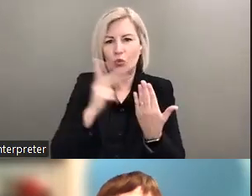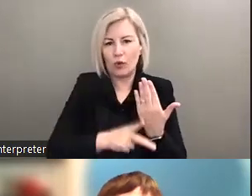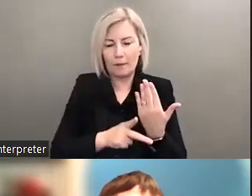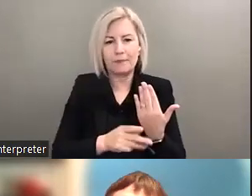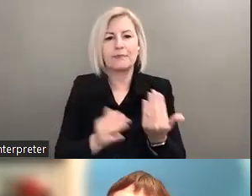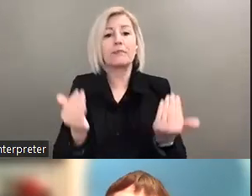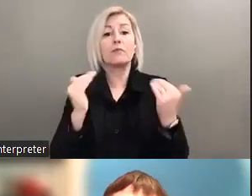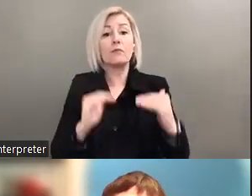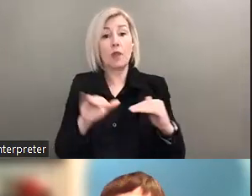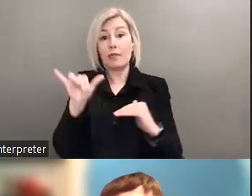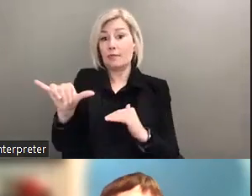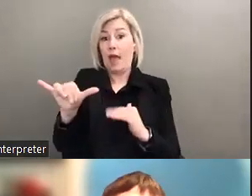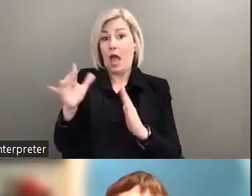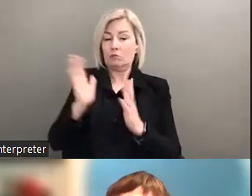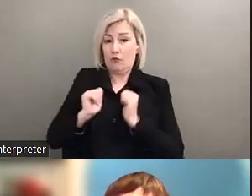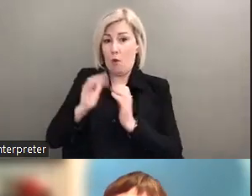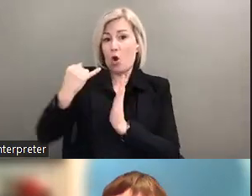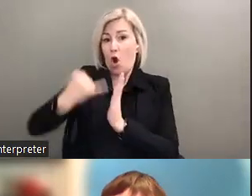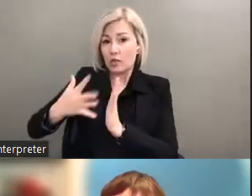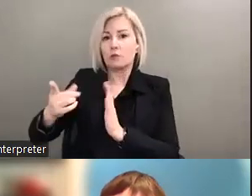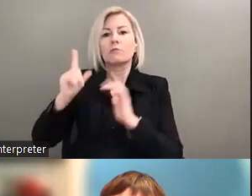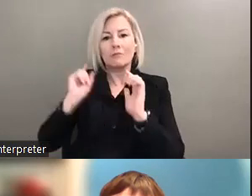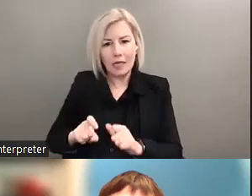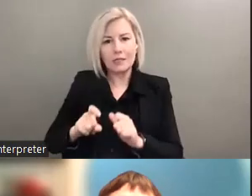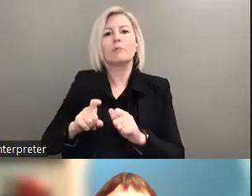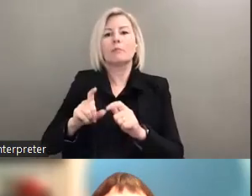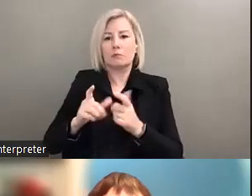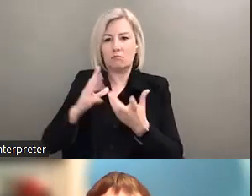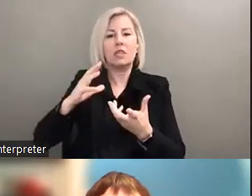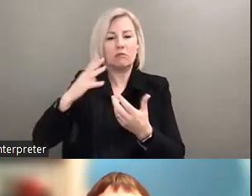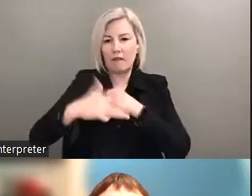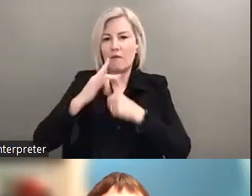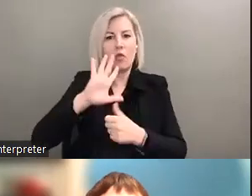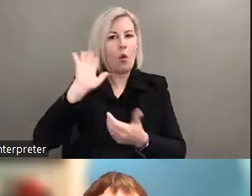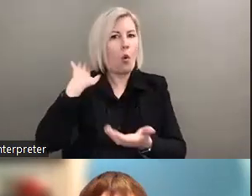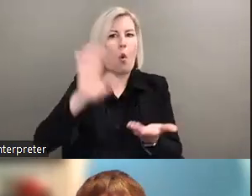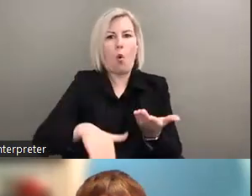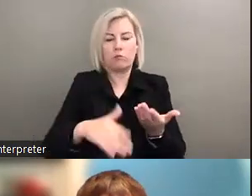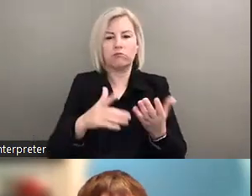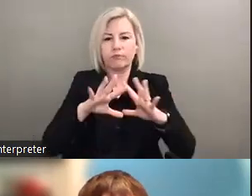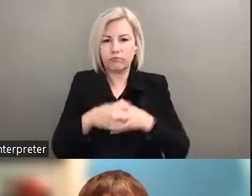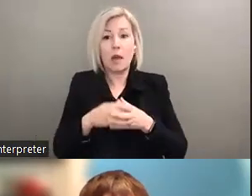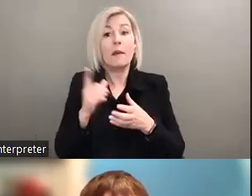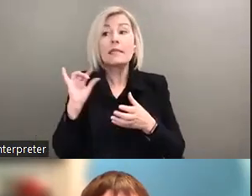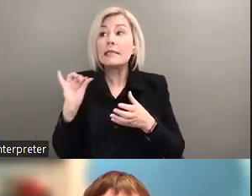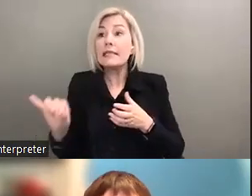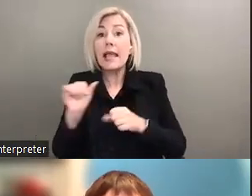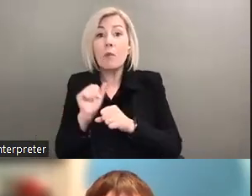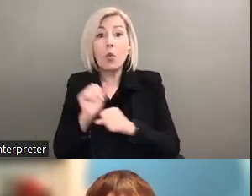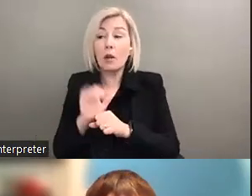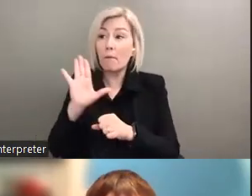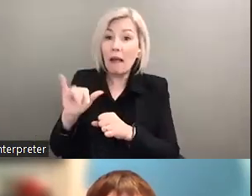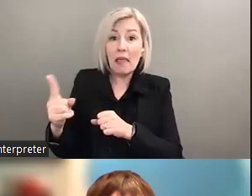same artist must be proposed for the entire consortium, but it doesn't need to be the same work by that artist at